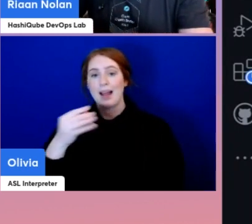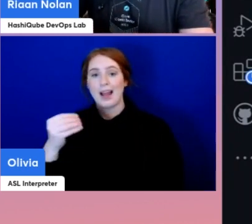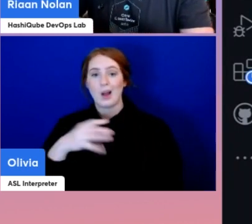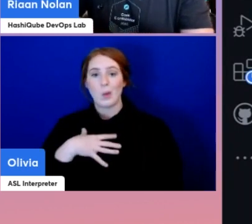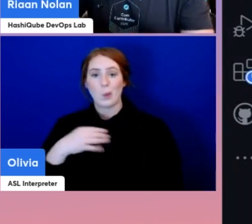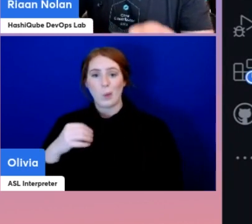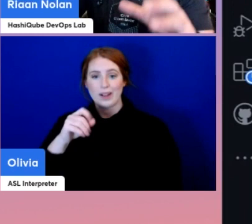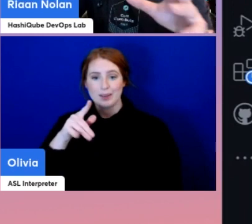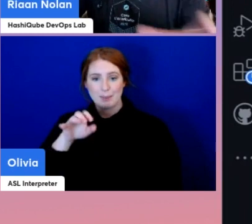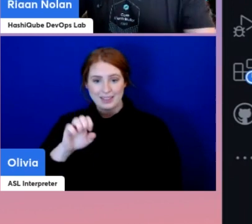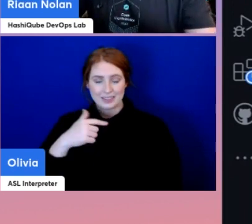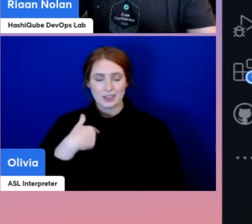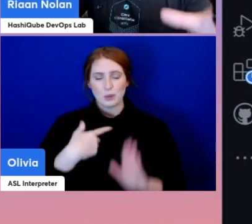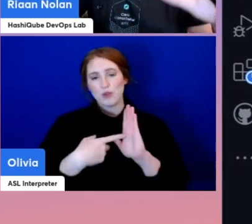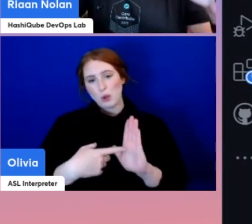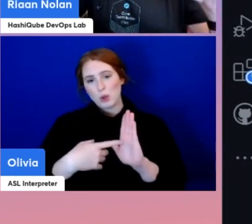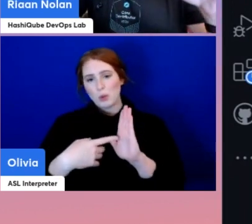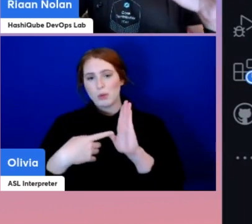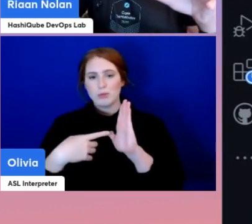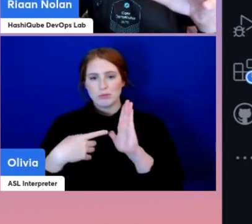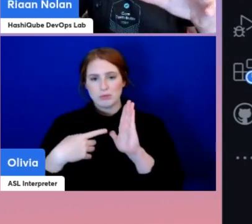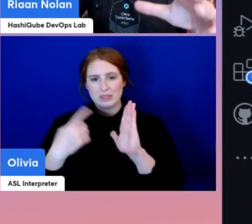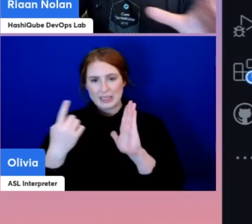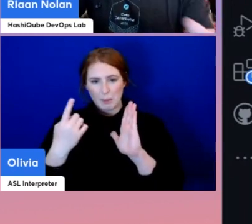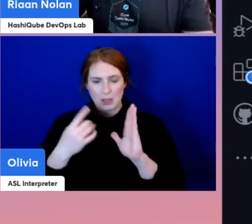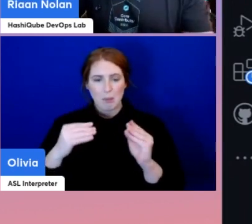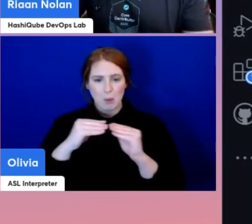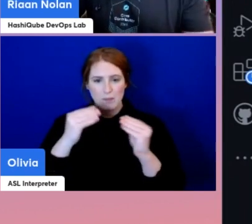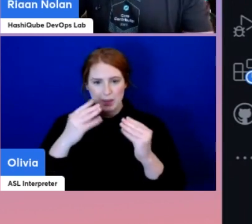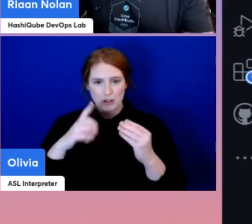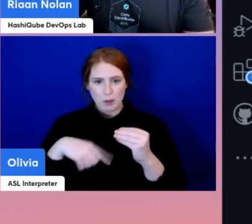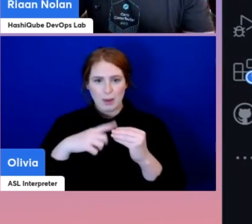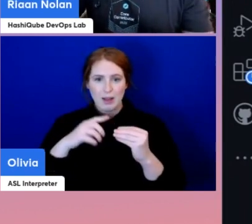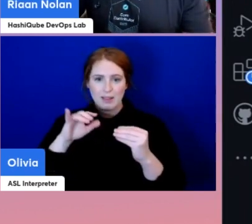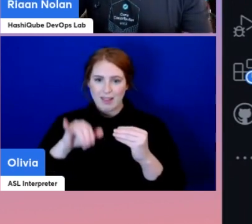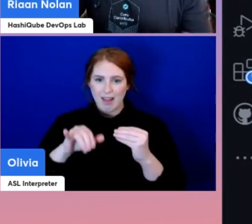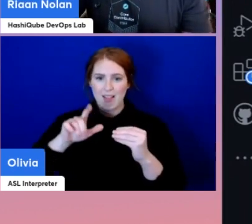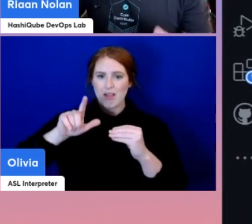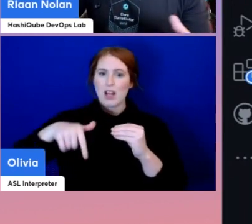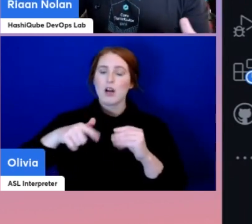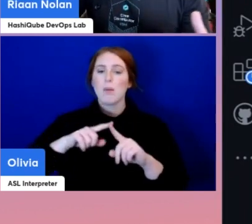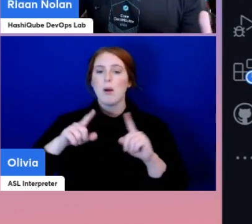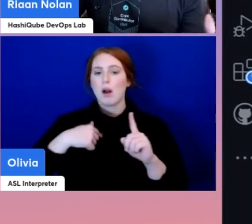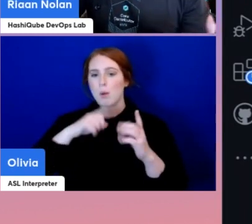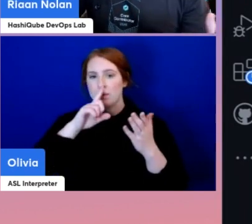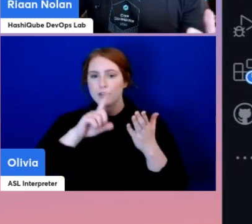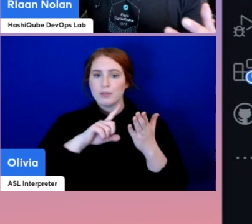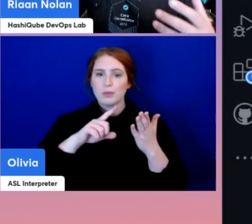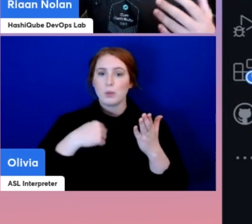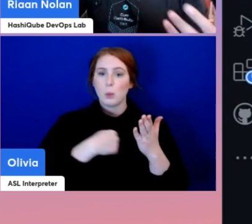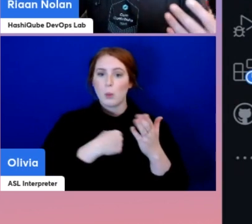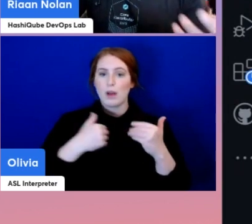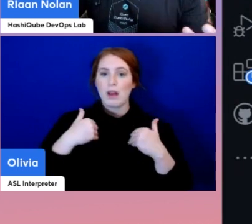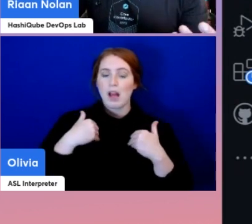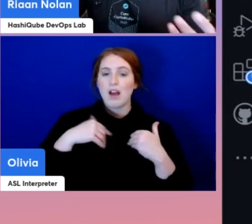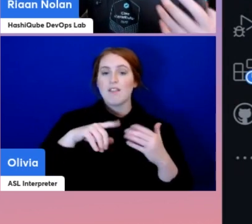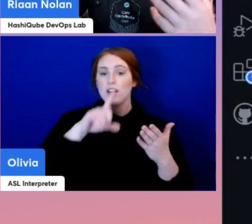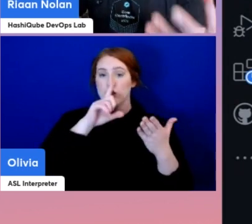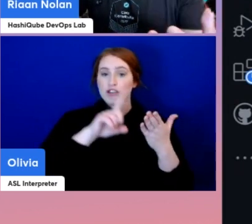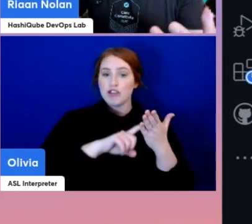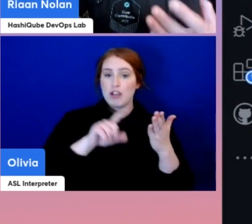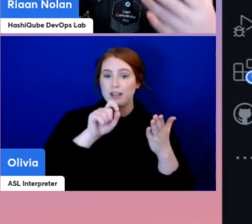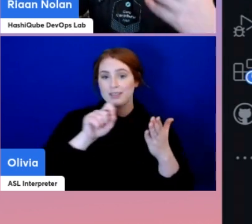on. It will check our YAML, it will check our JSON, and it will also detect whether we have